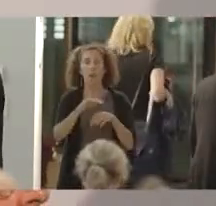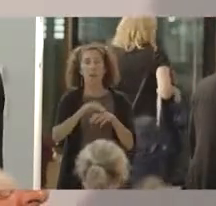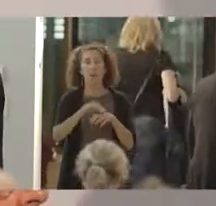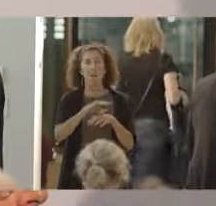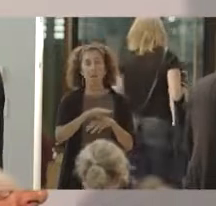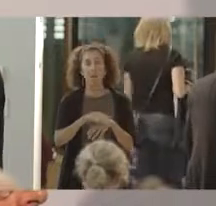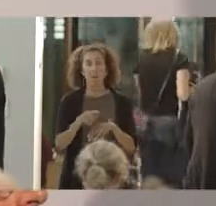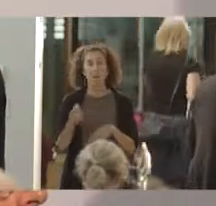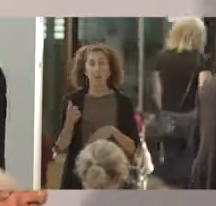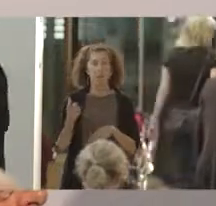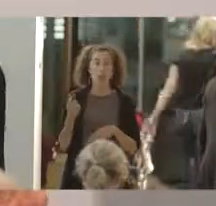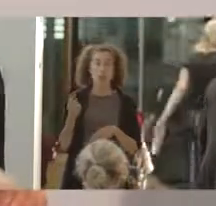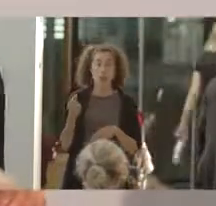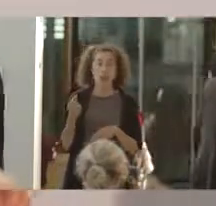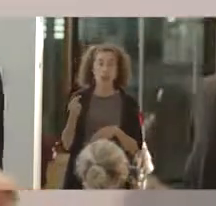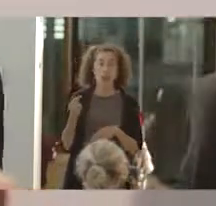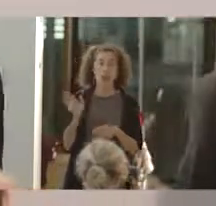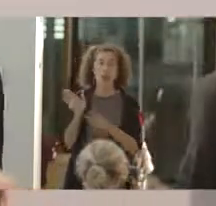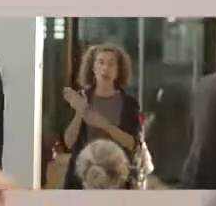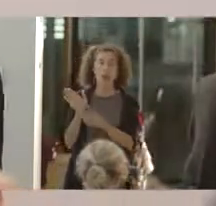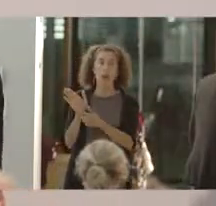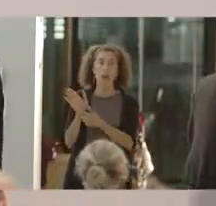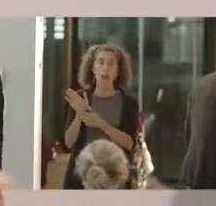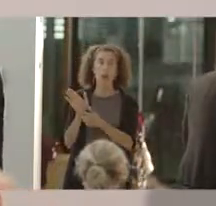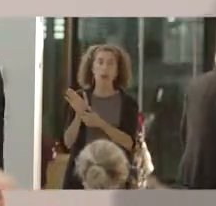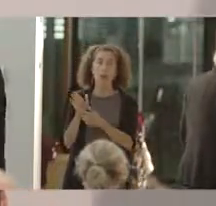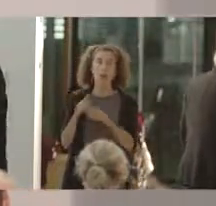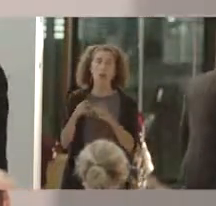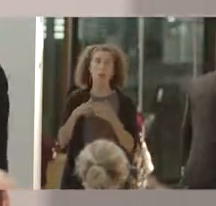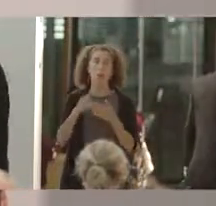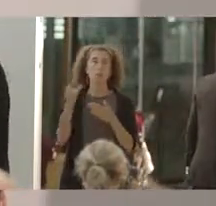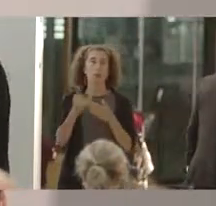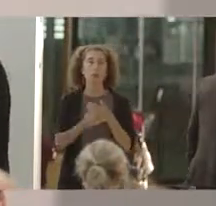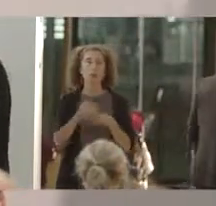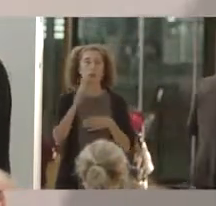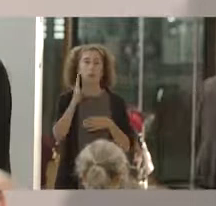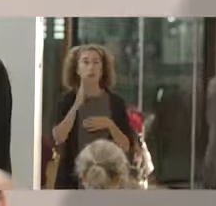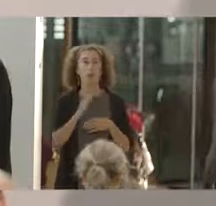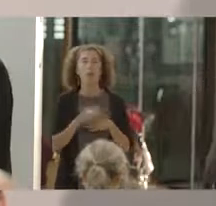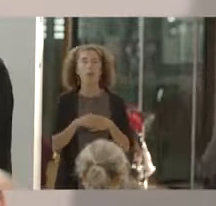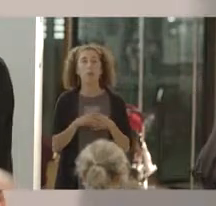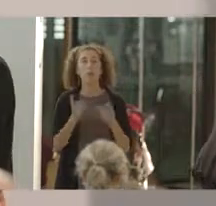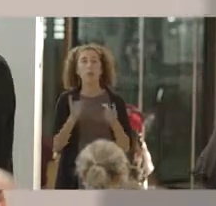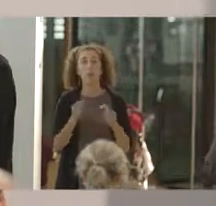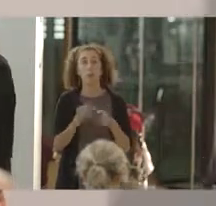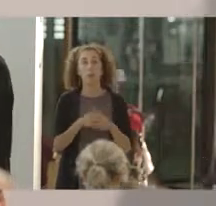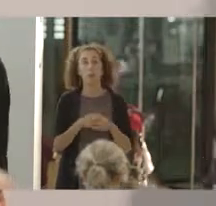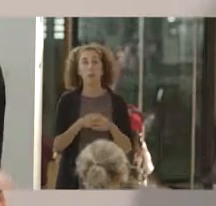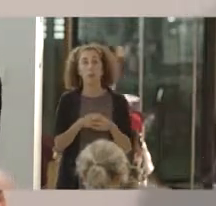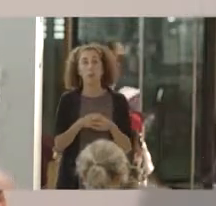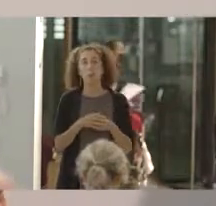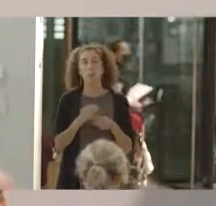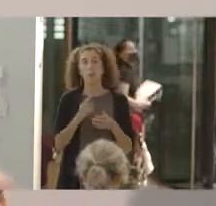Existing to remain. Right. What the project would endeavor to do as part of what we're